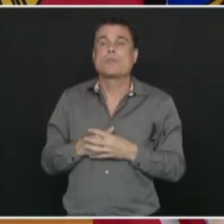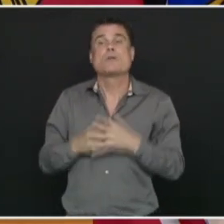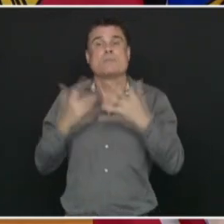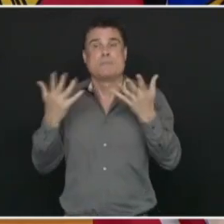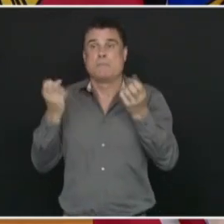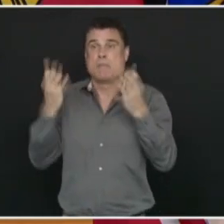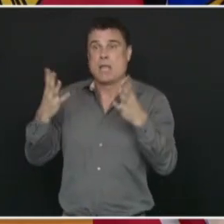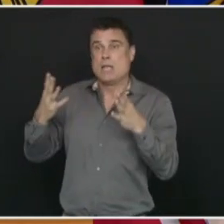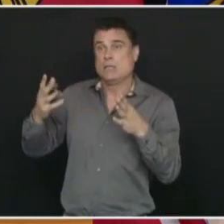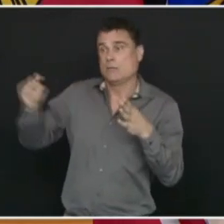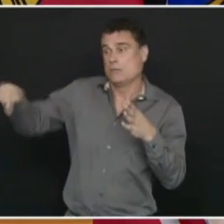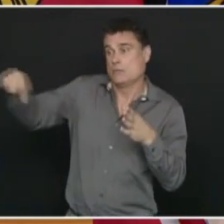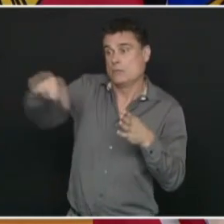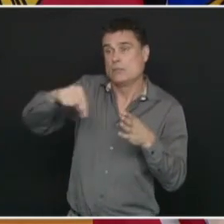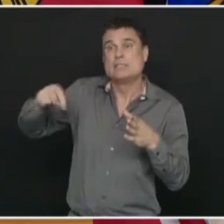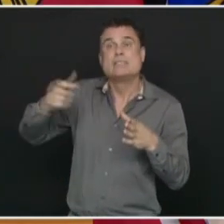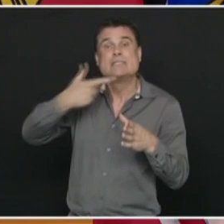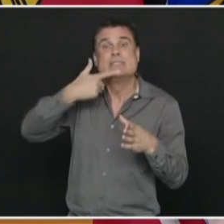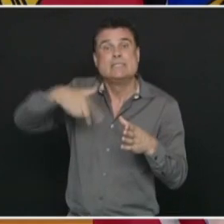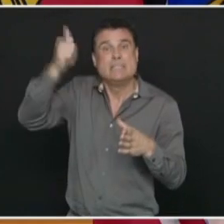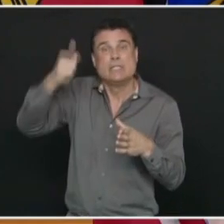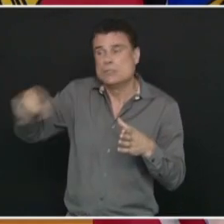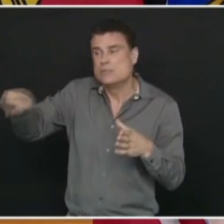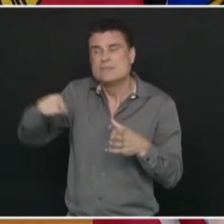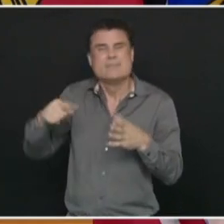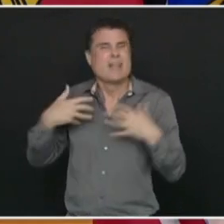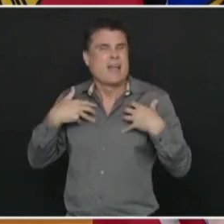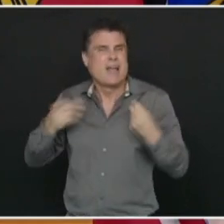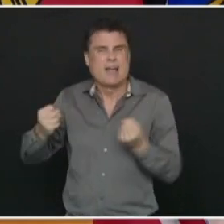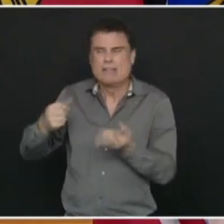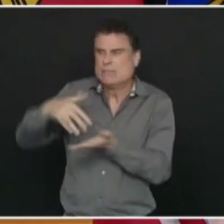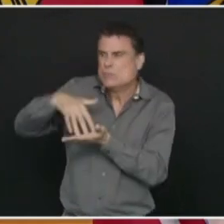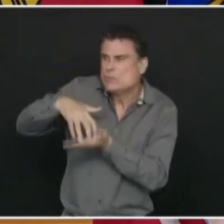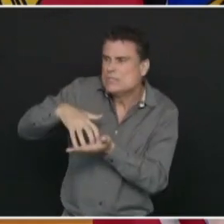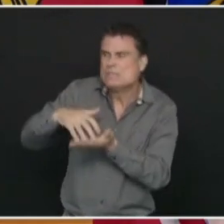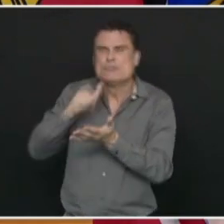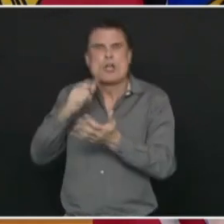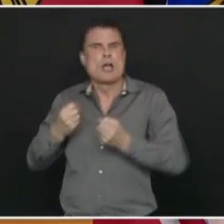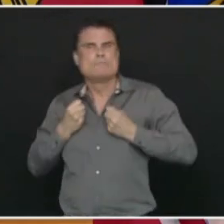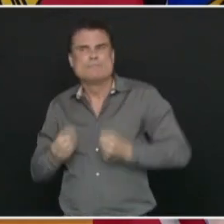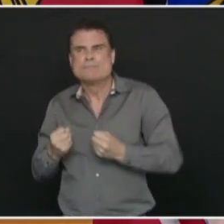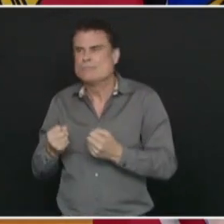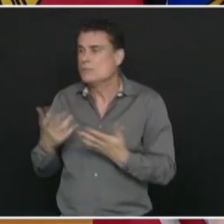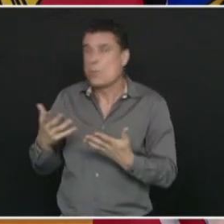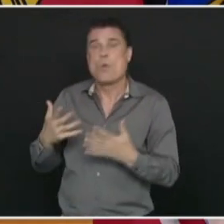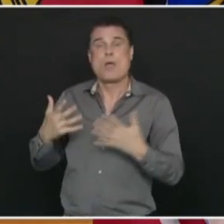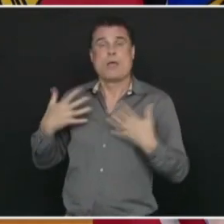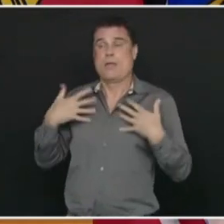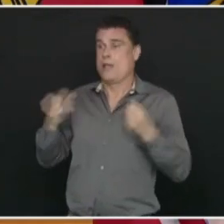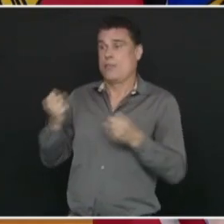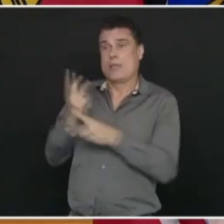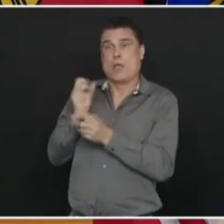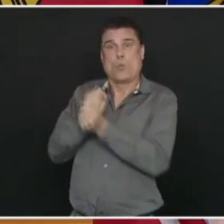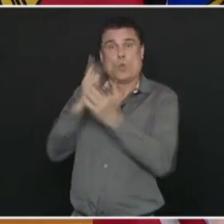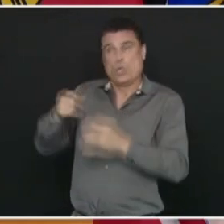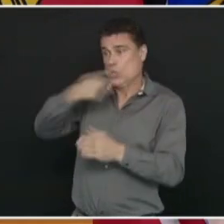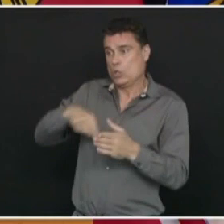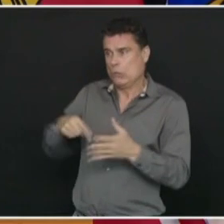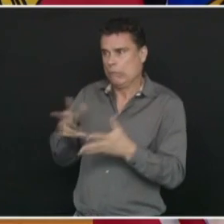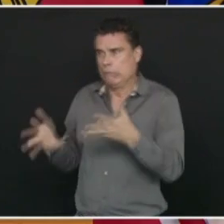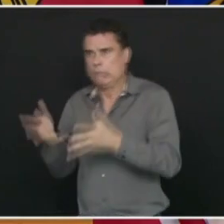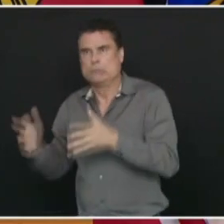of people contracting COVID-19 appear to be a few more women, and in the other stats that I've